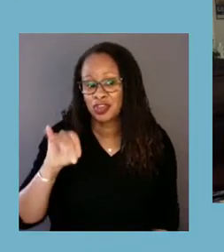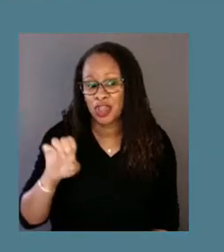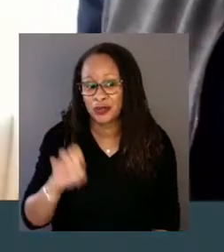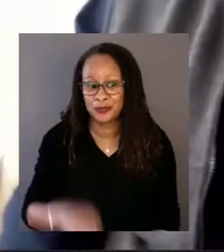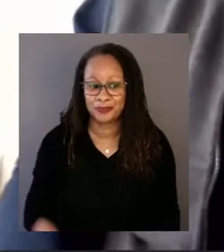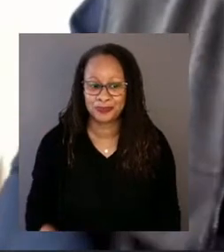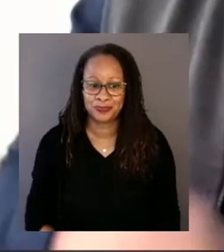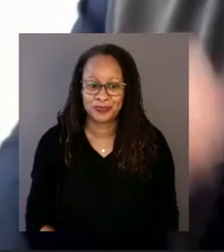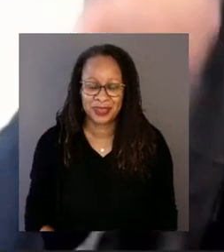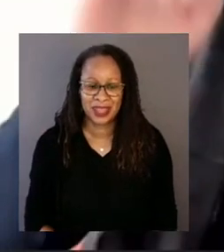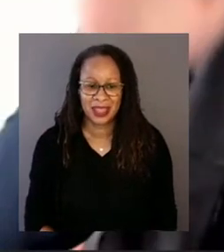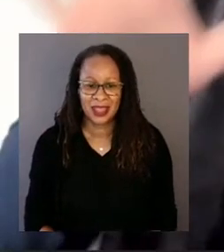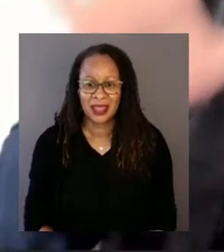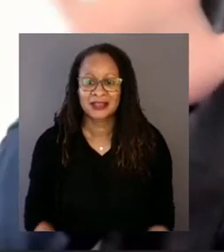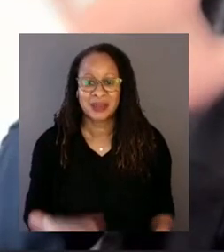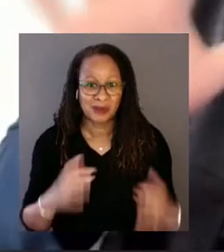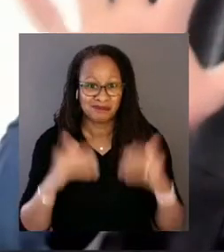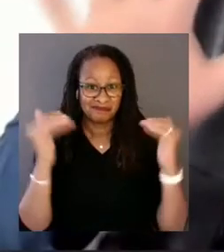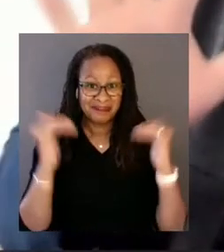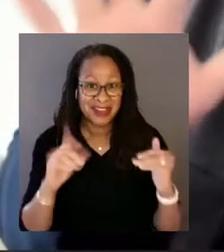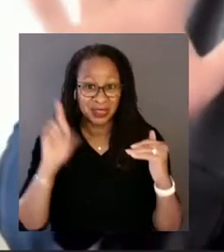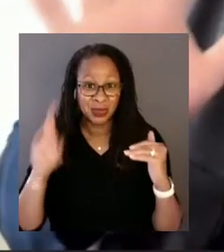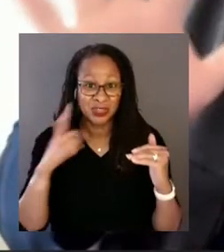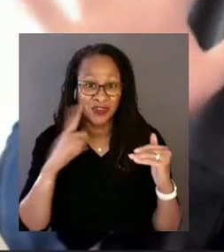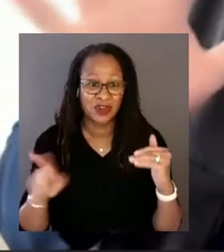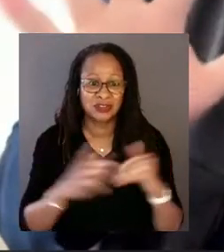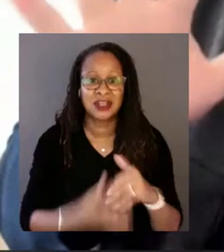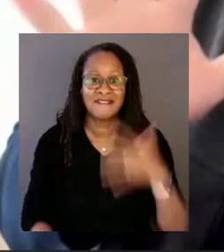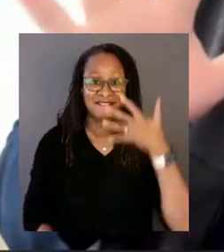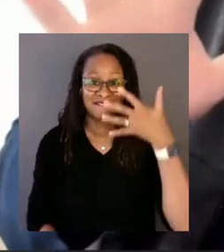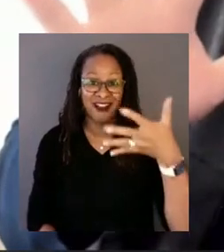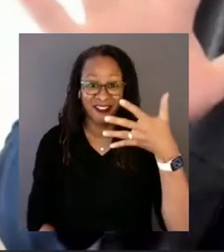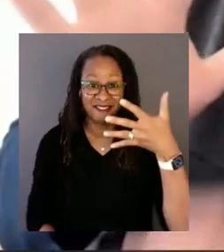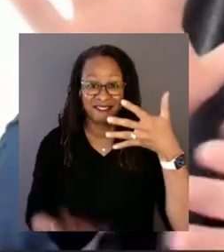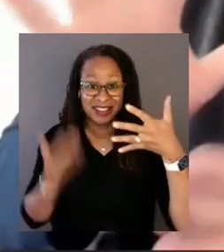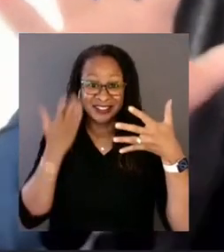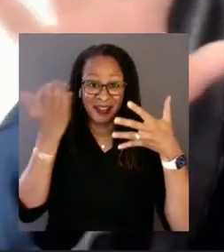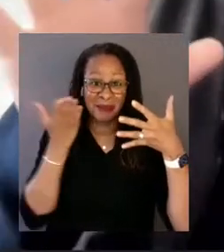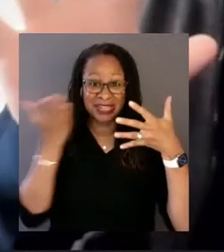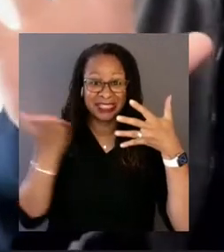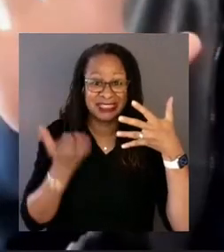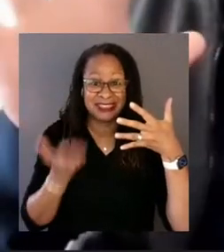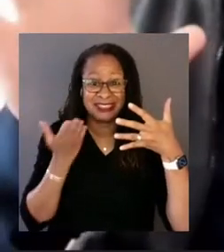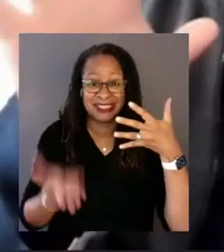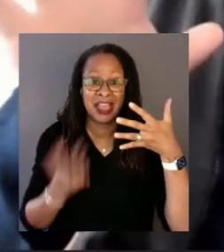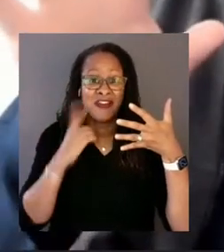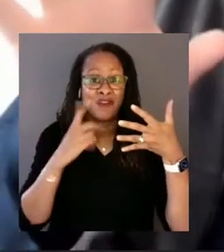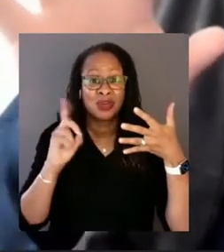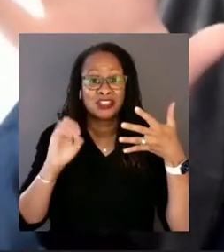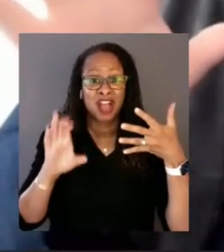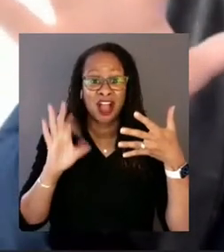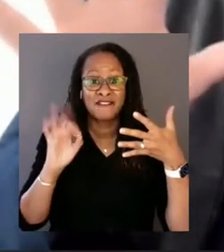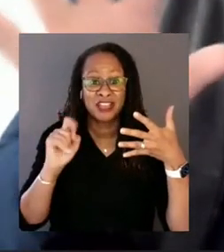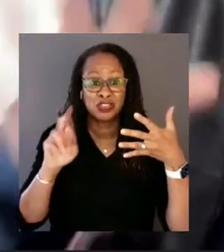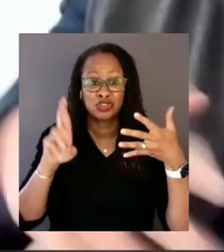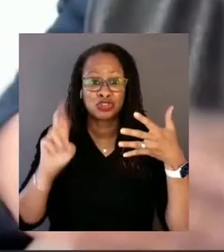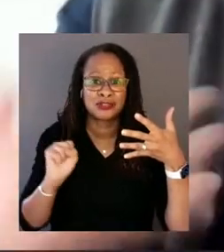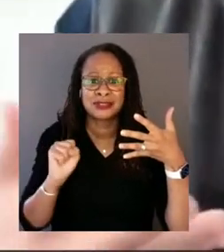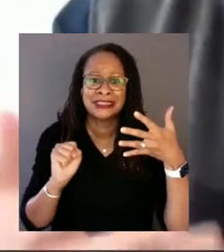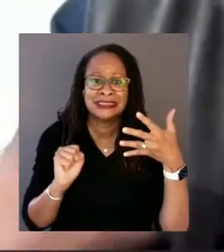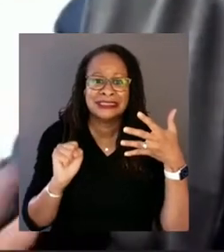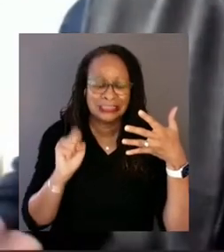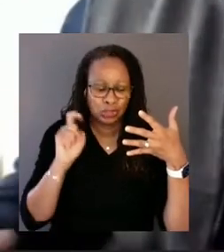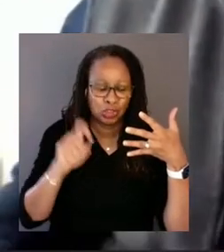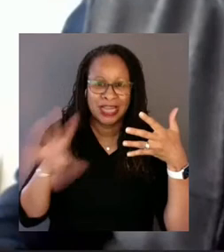I'm ready to talk about it. There's five nominees for a documentary feature. I feel like there's just another five that could be added to